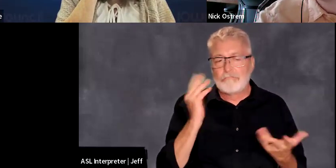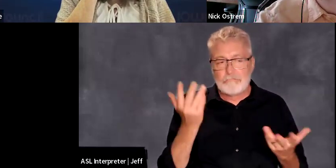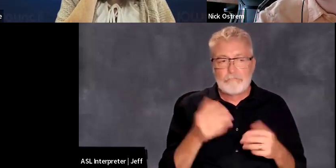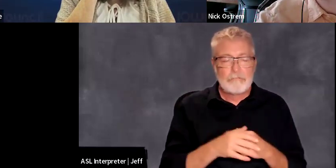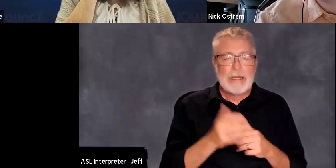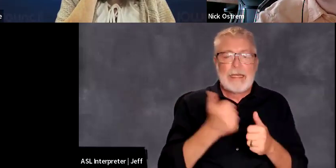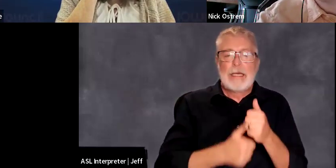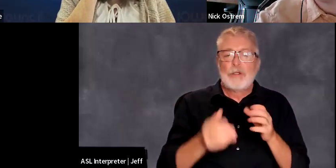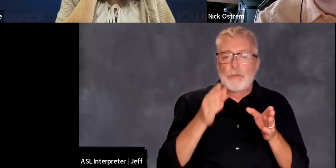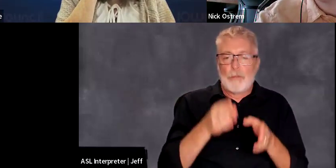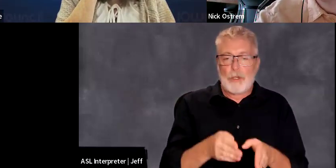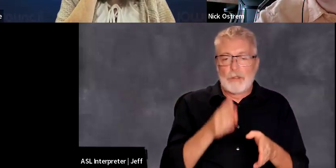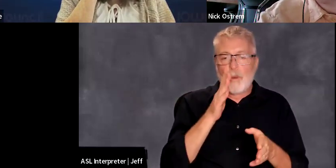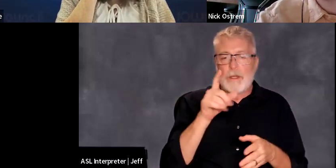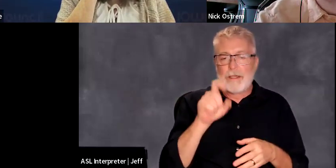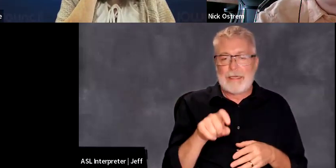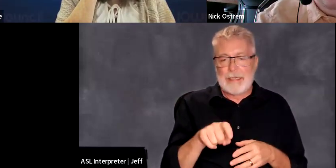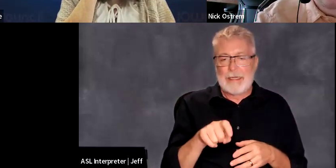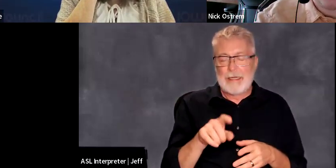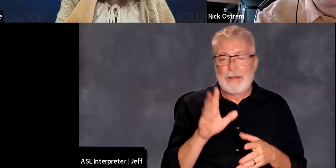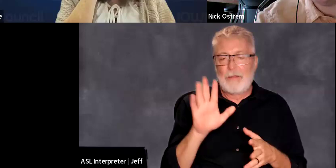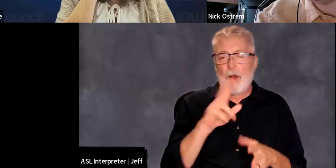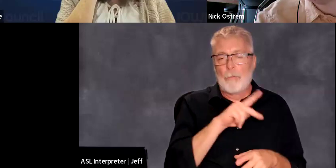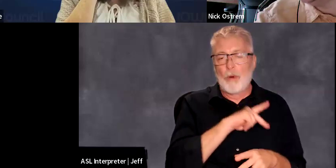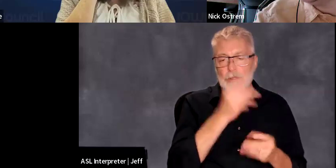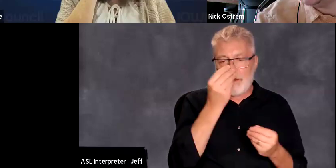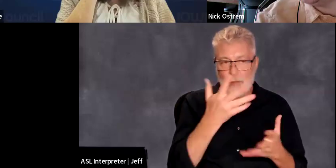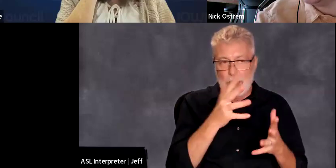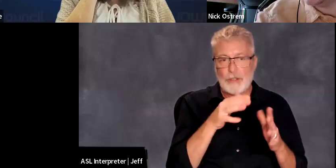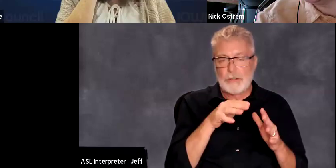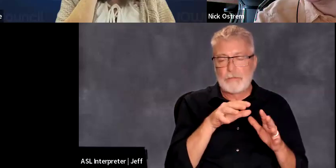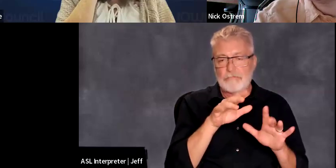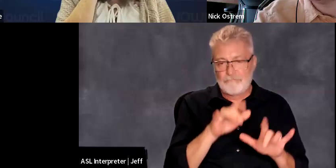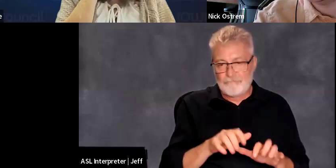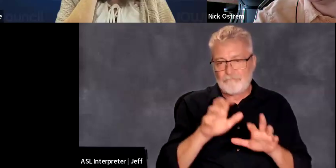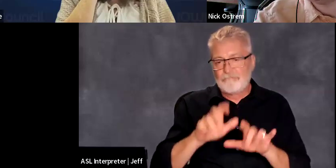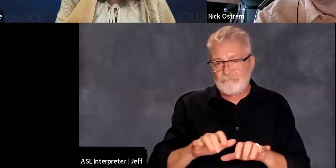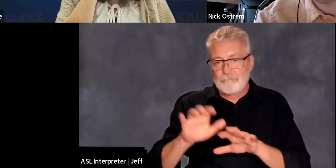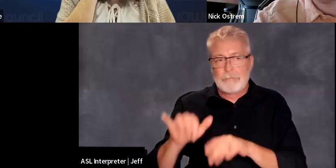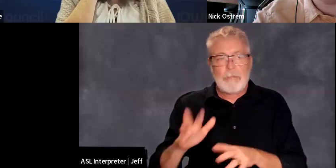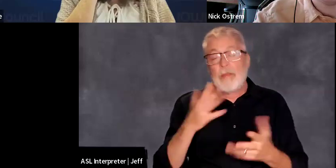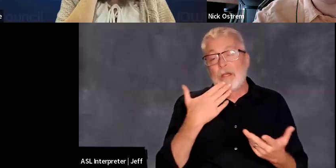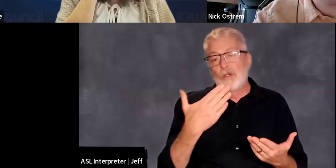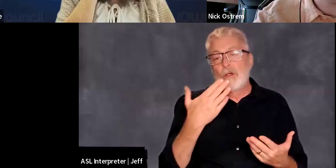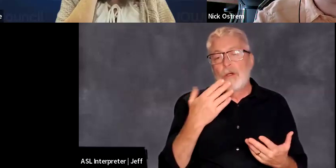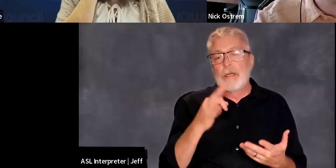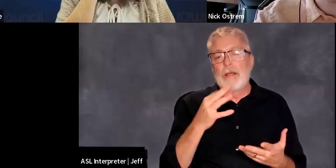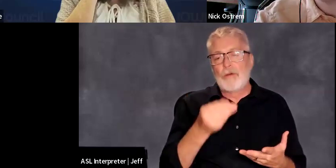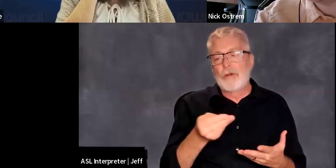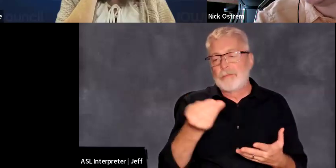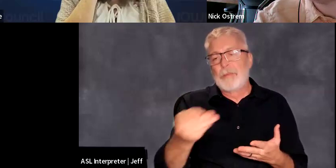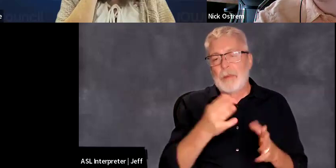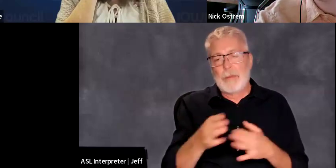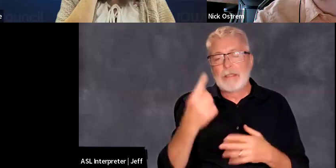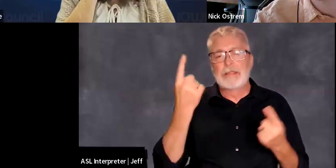person in your household is going to need some personal information in there, and that's just good if you're handing this plan off to somebody